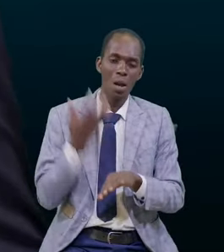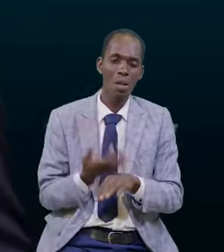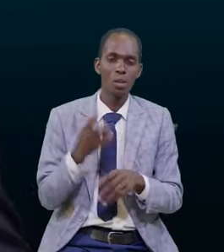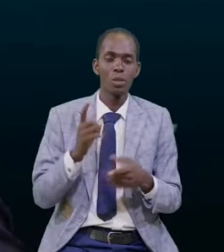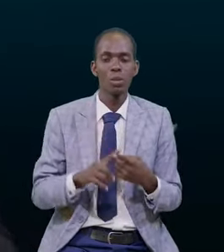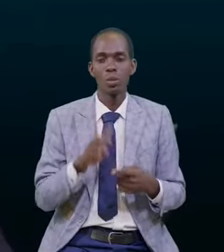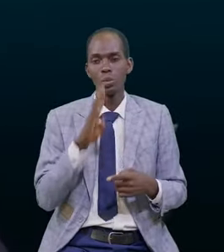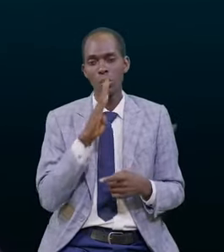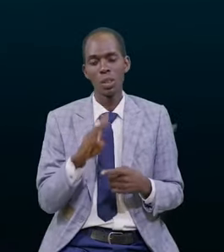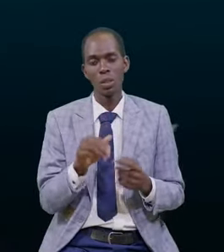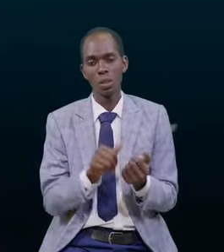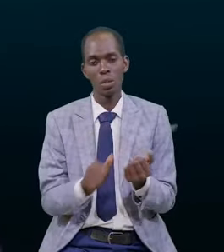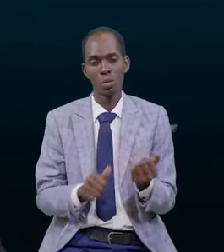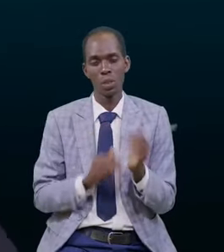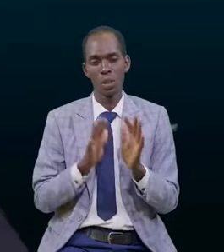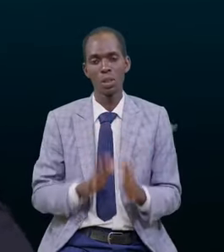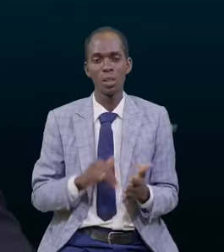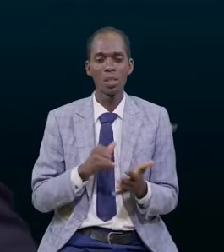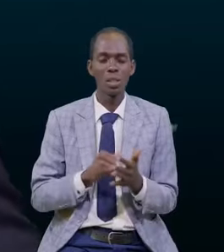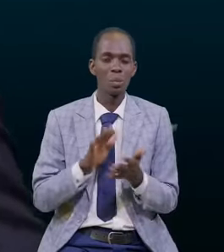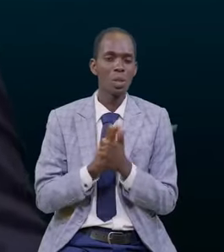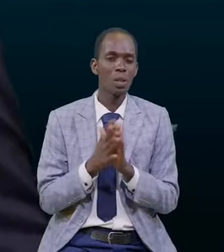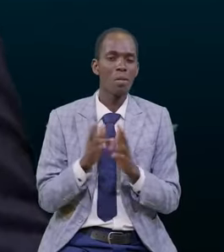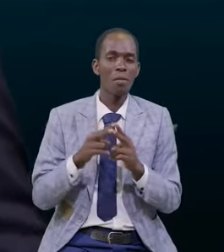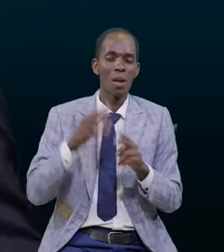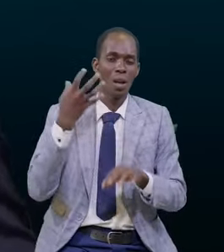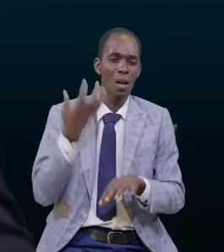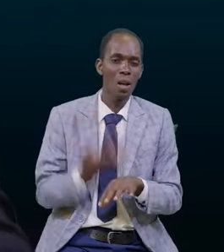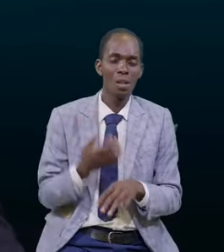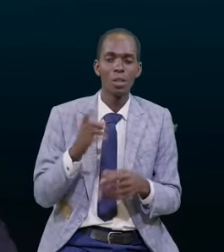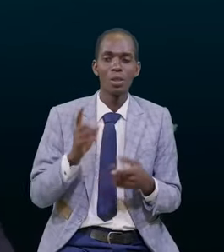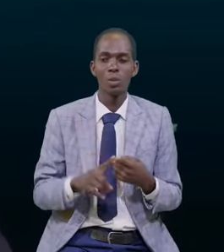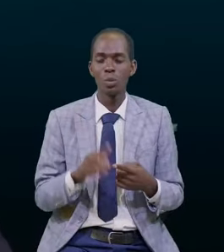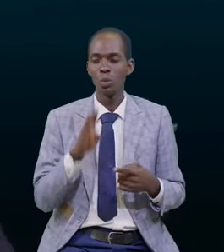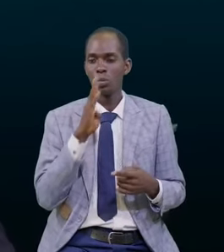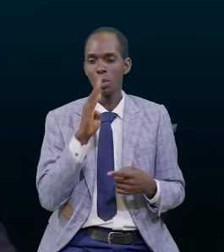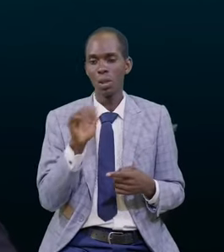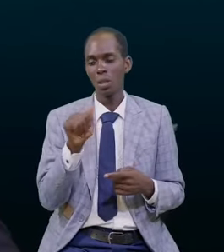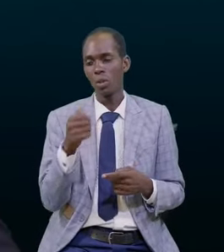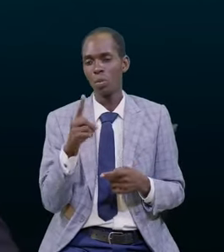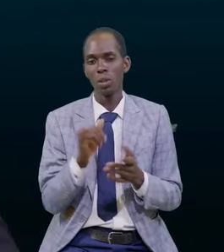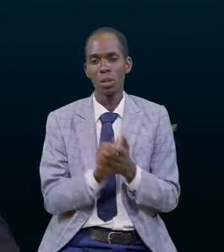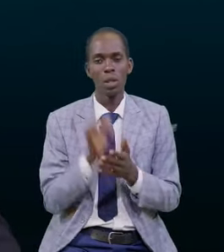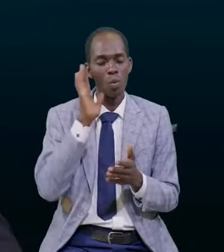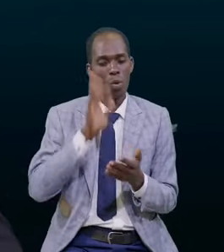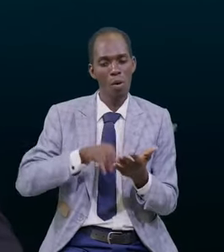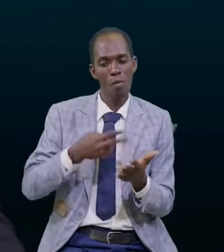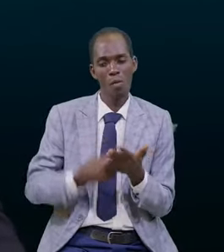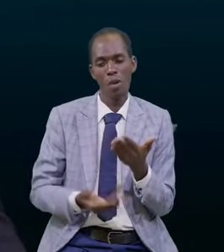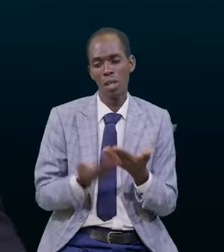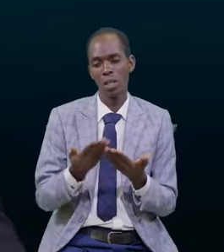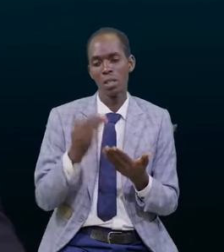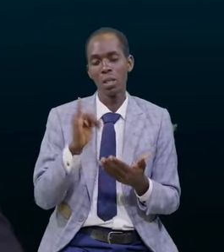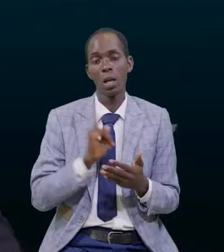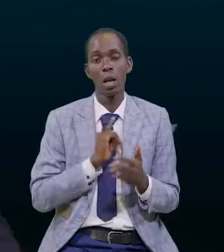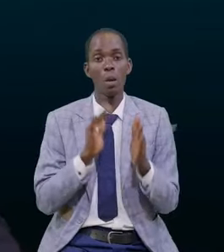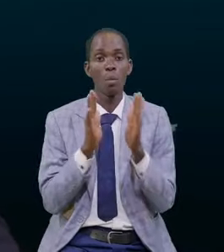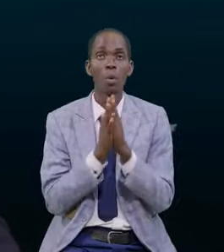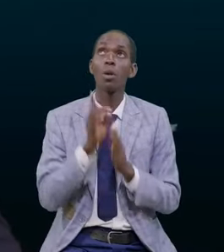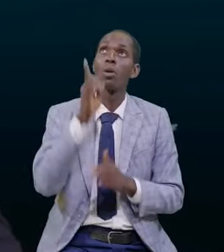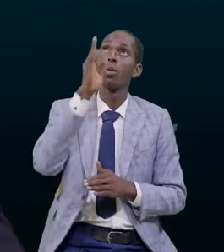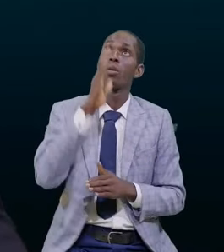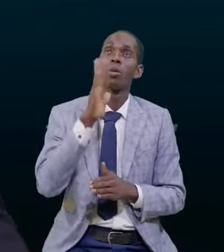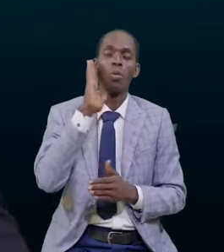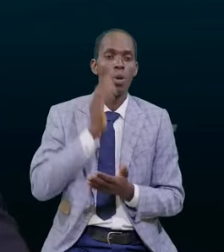very difficult to be somebody that just meanders at the slightest opposition I pray the Lord will help us in Jesus name look at